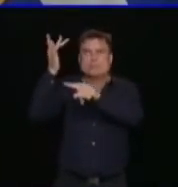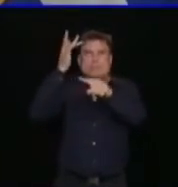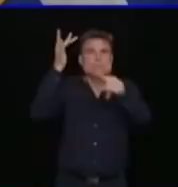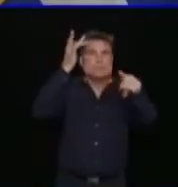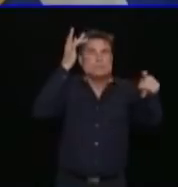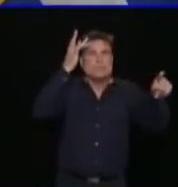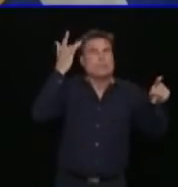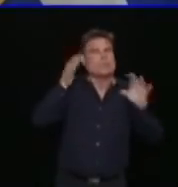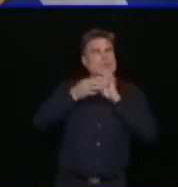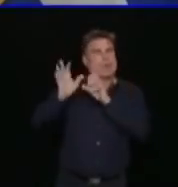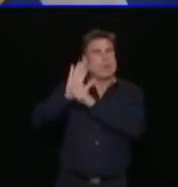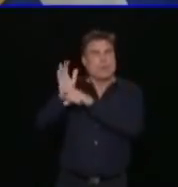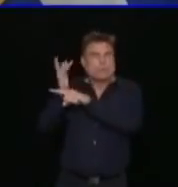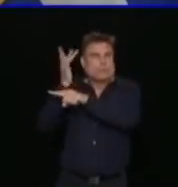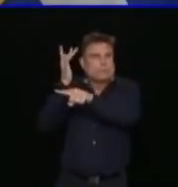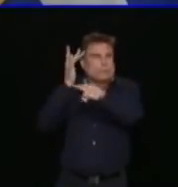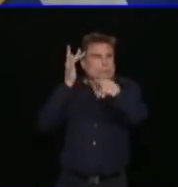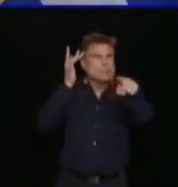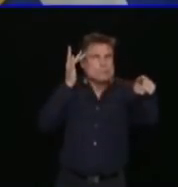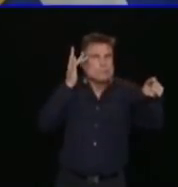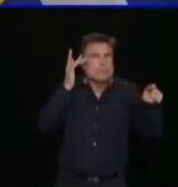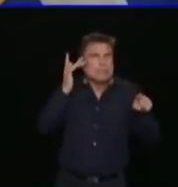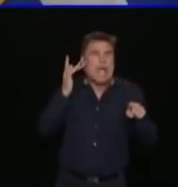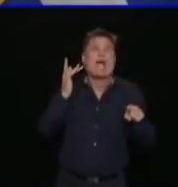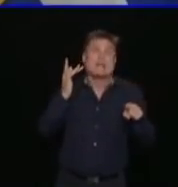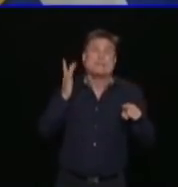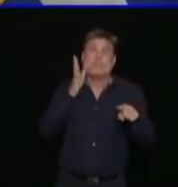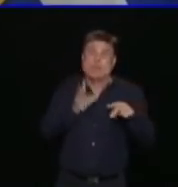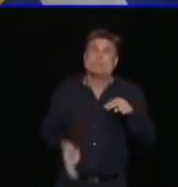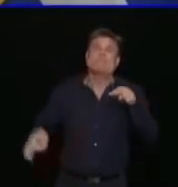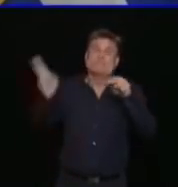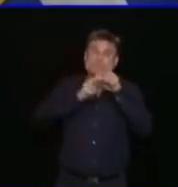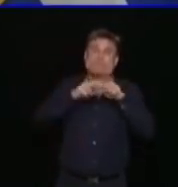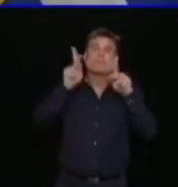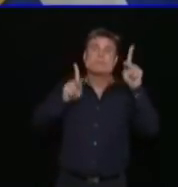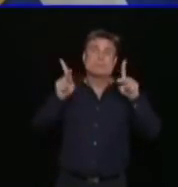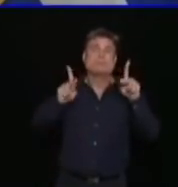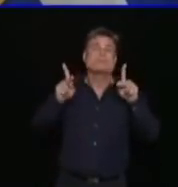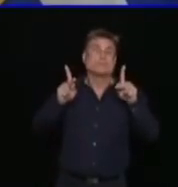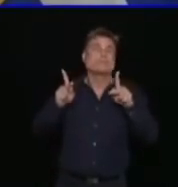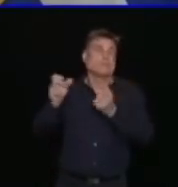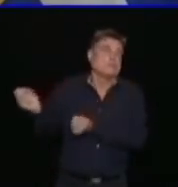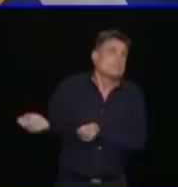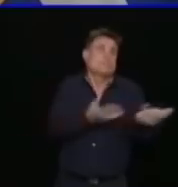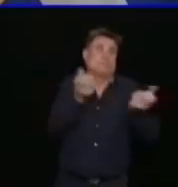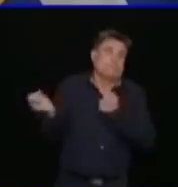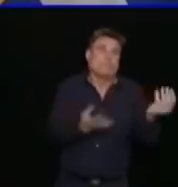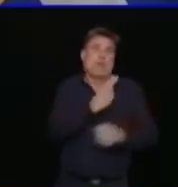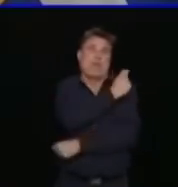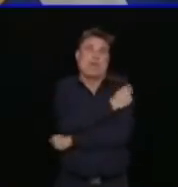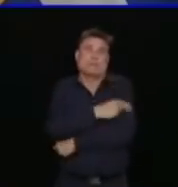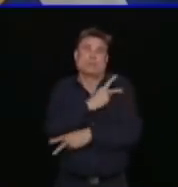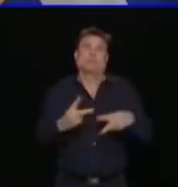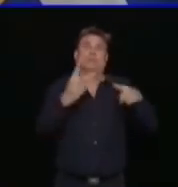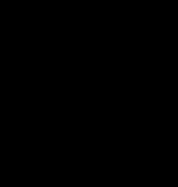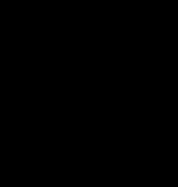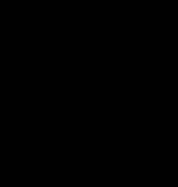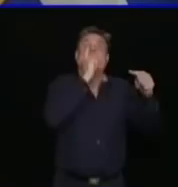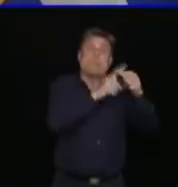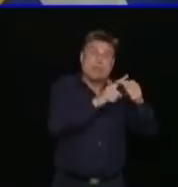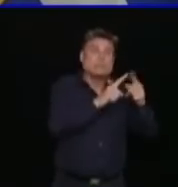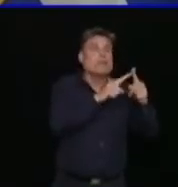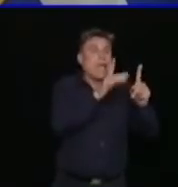And that's what we need to prevent now, and we have the means. We know how to do it here in BC, and we can do